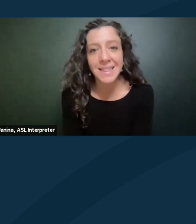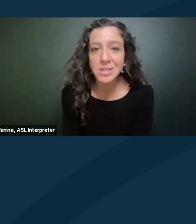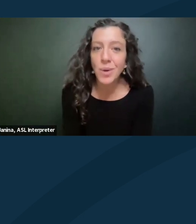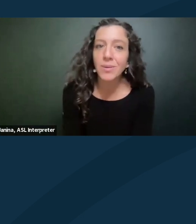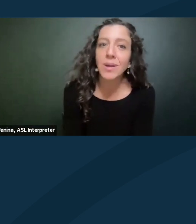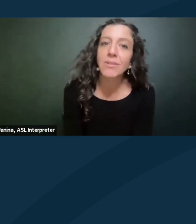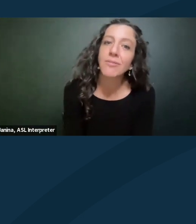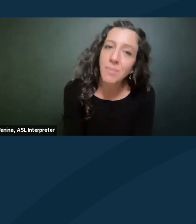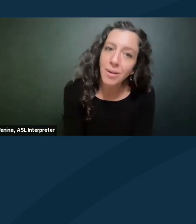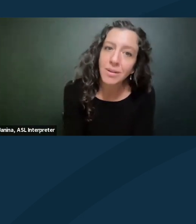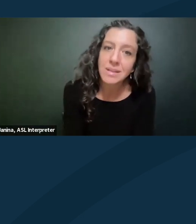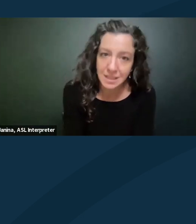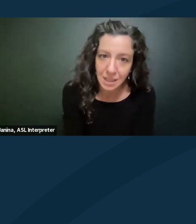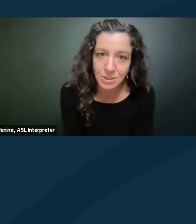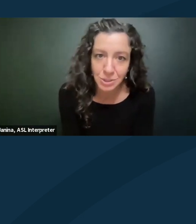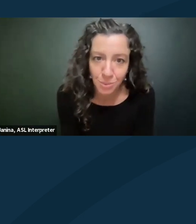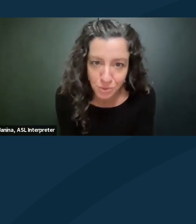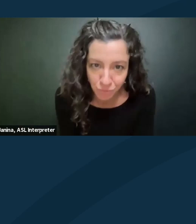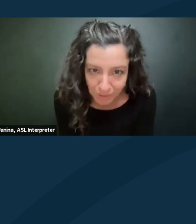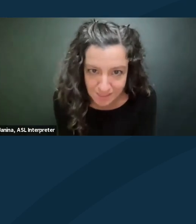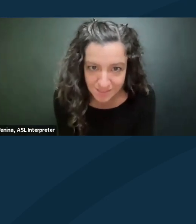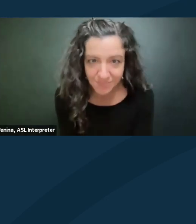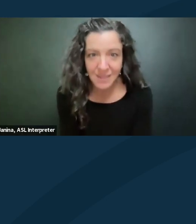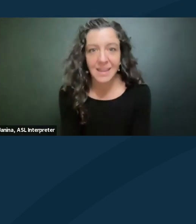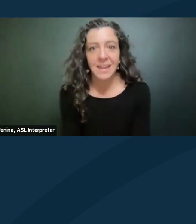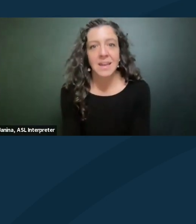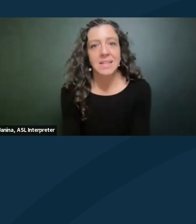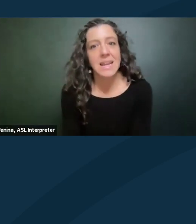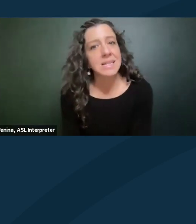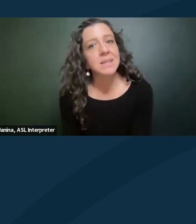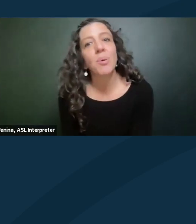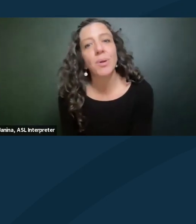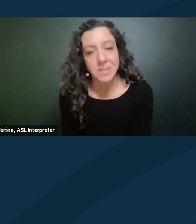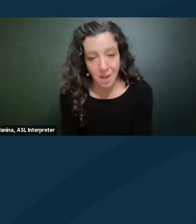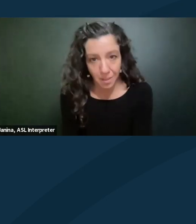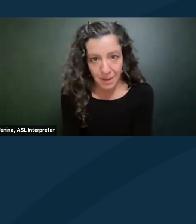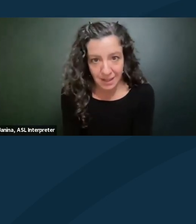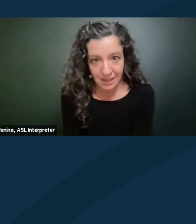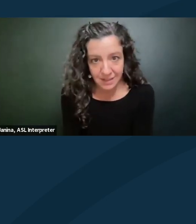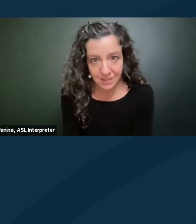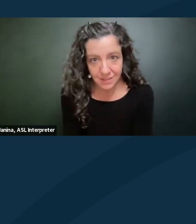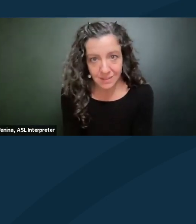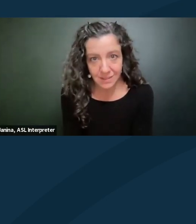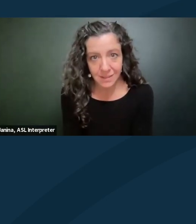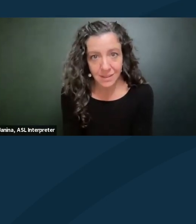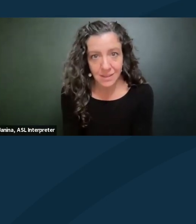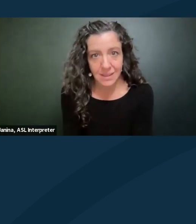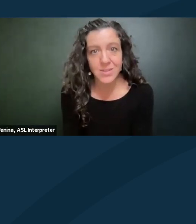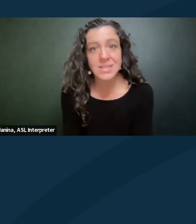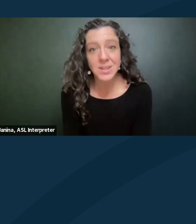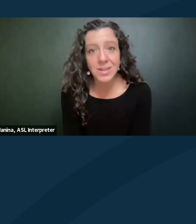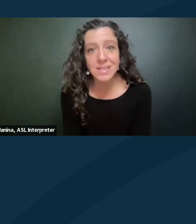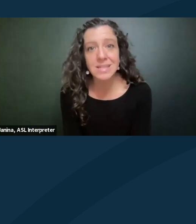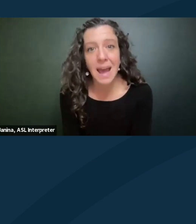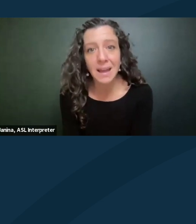here today. That's why you hear a female sign language interpreter's voice. Today is an important topic.